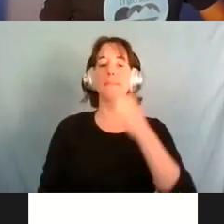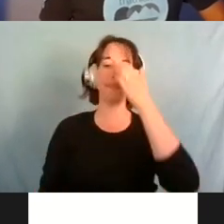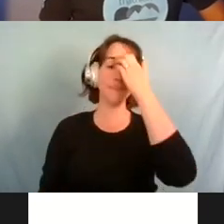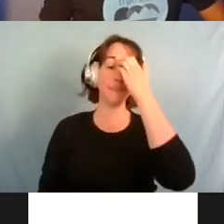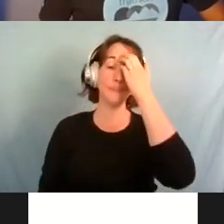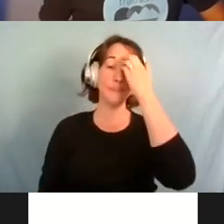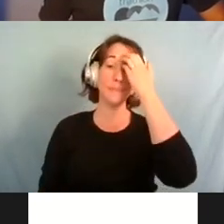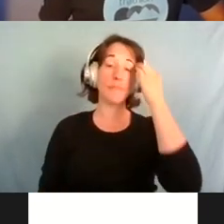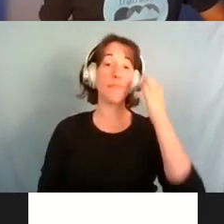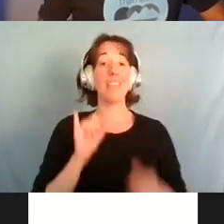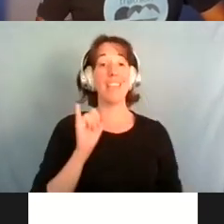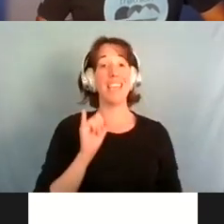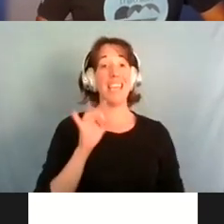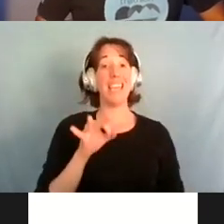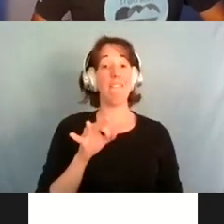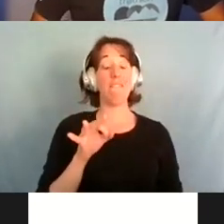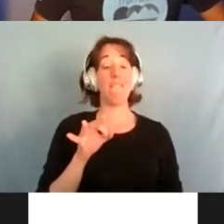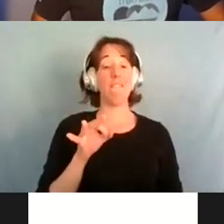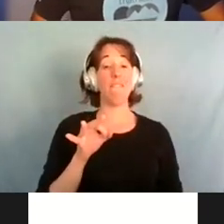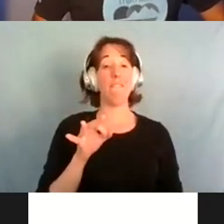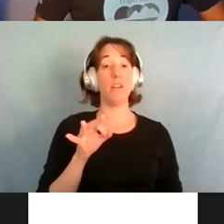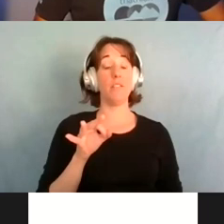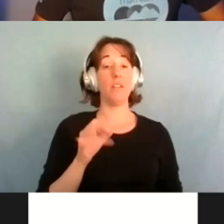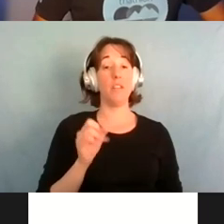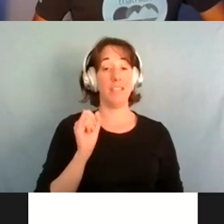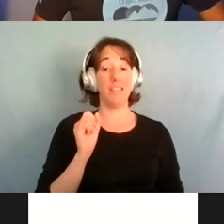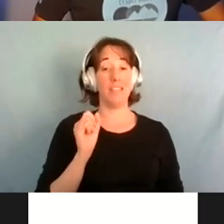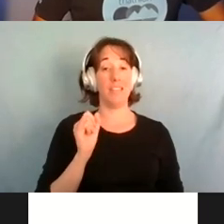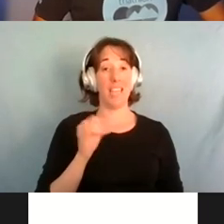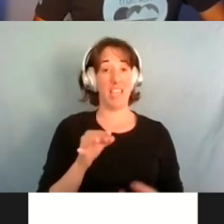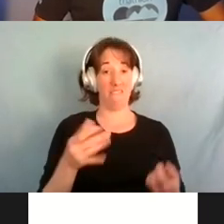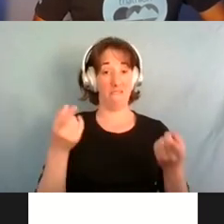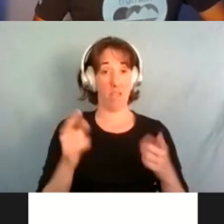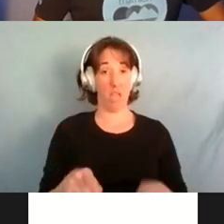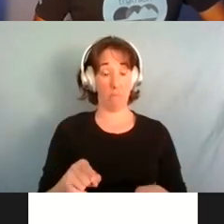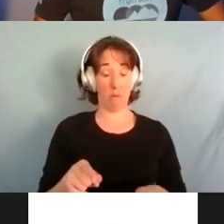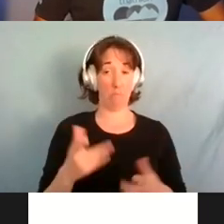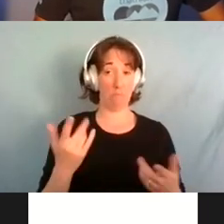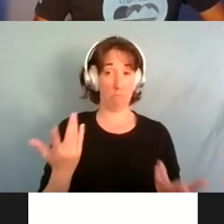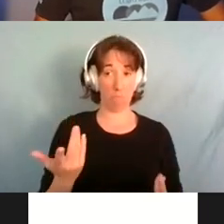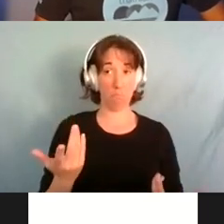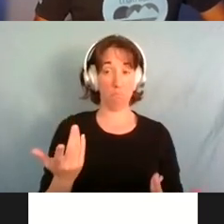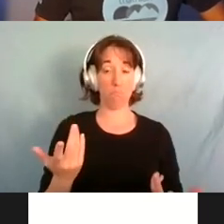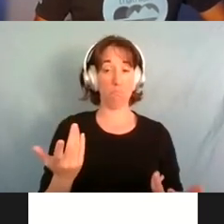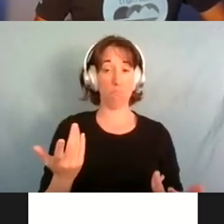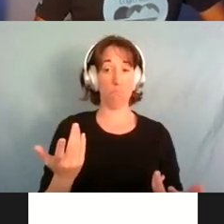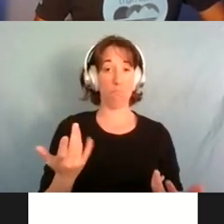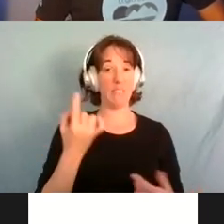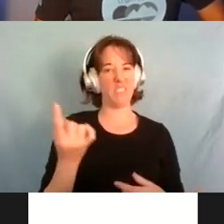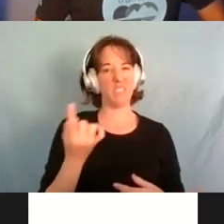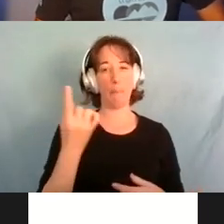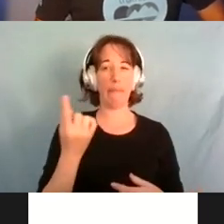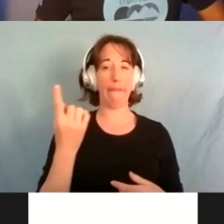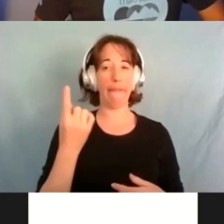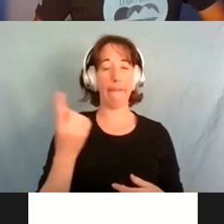If what happens is something that turns out to actually have a good